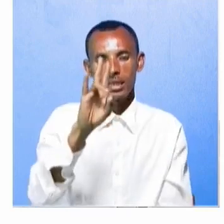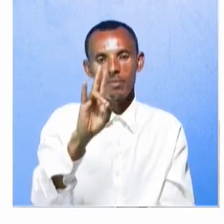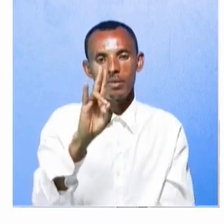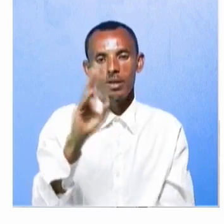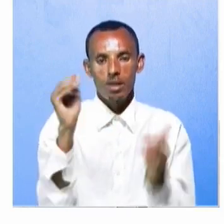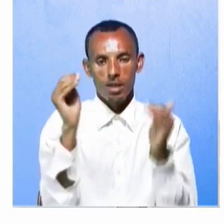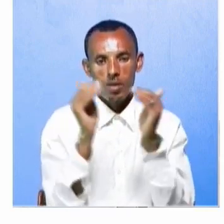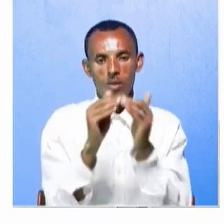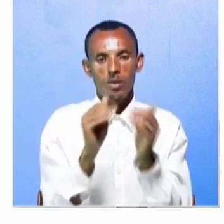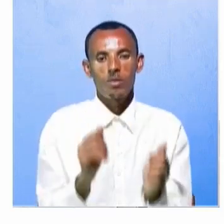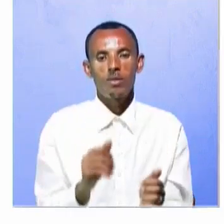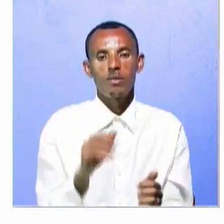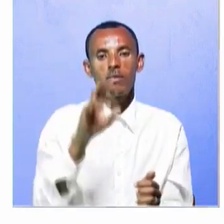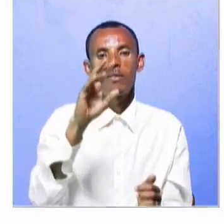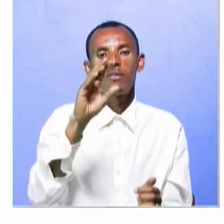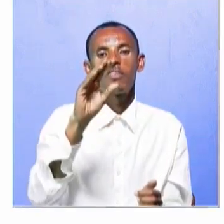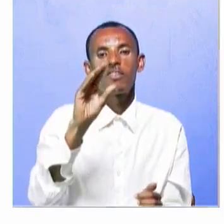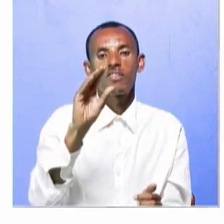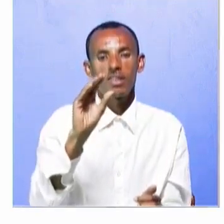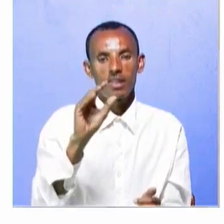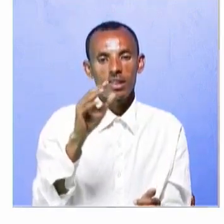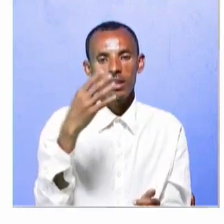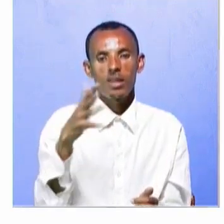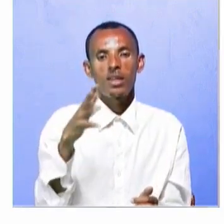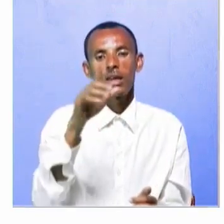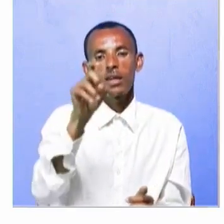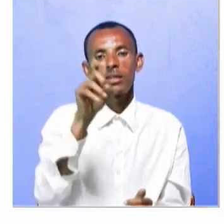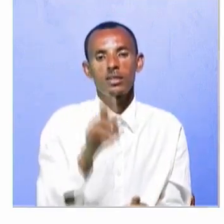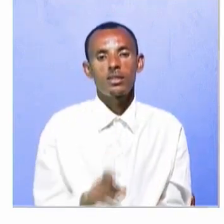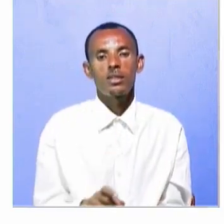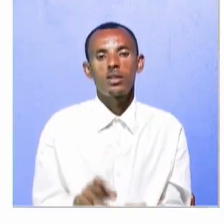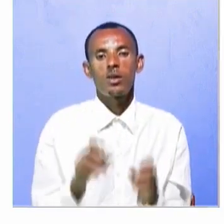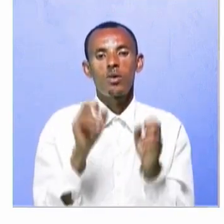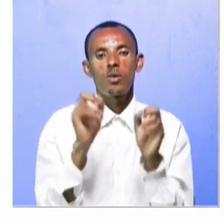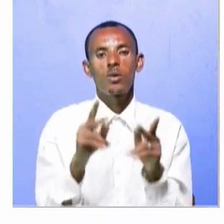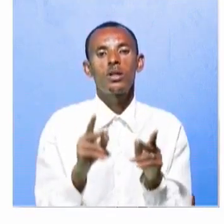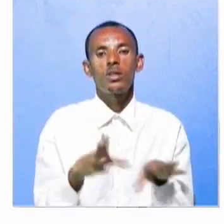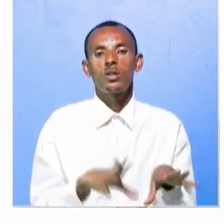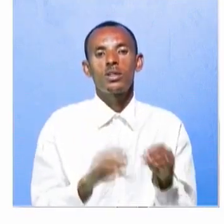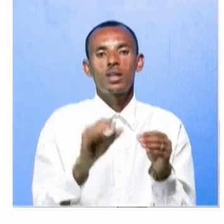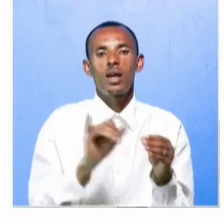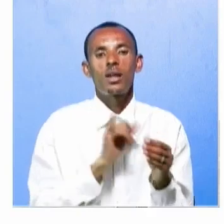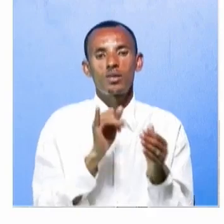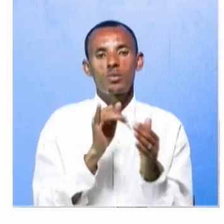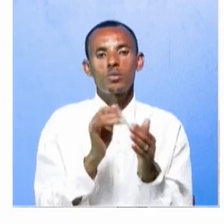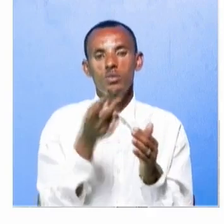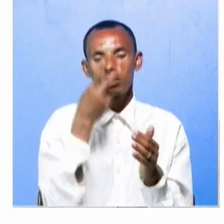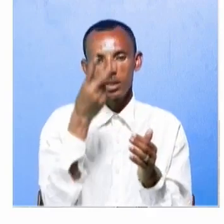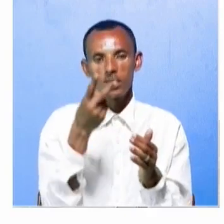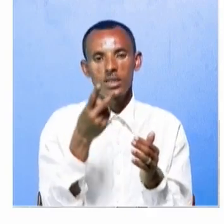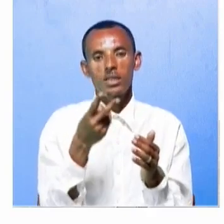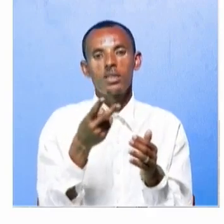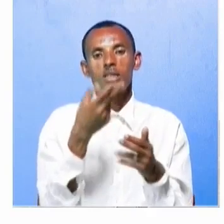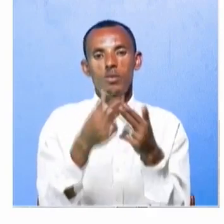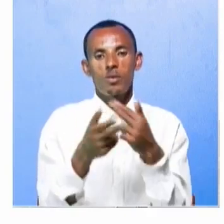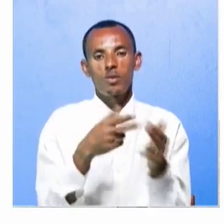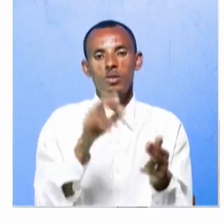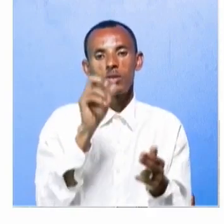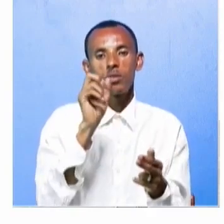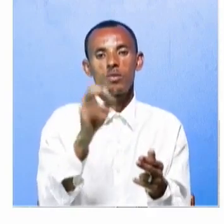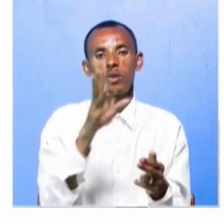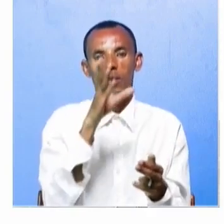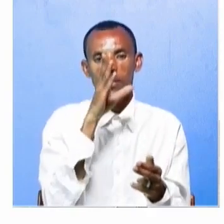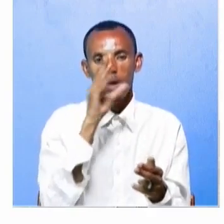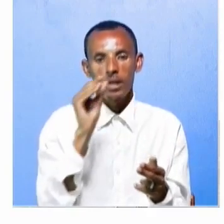is equal to 15x. Okay, students, I need you to check the product of 12 and